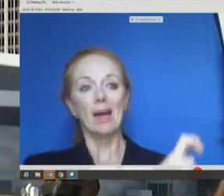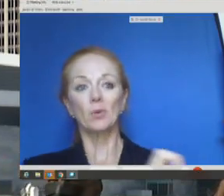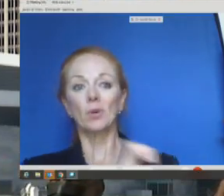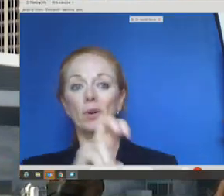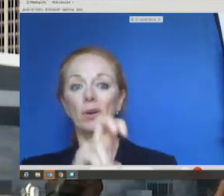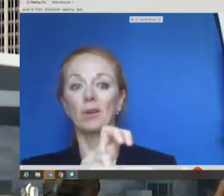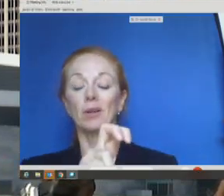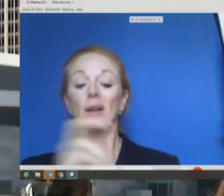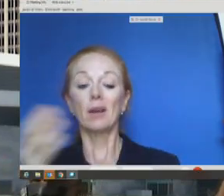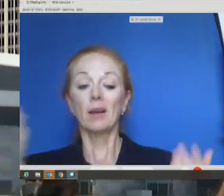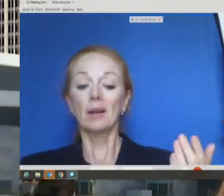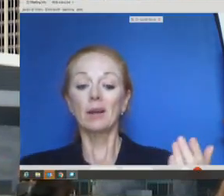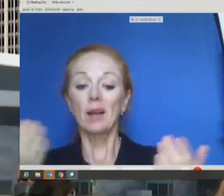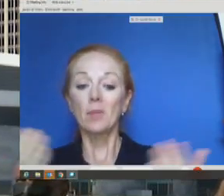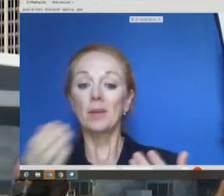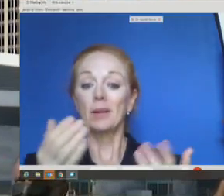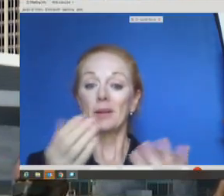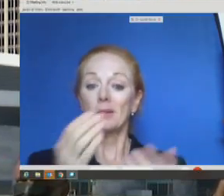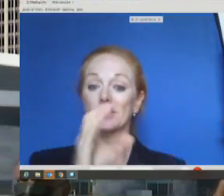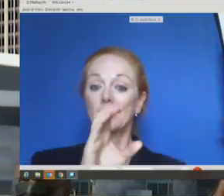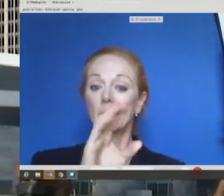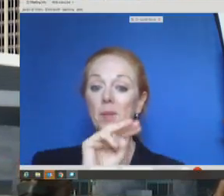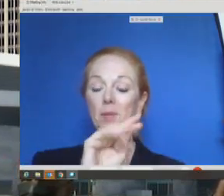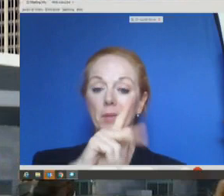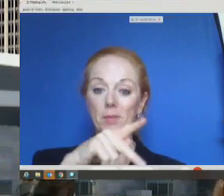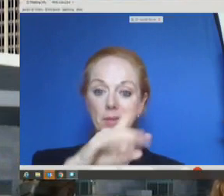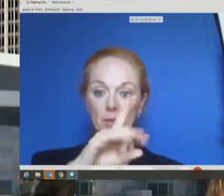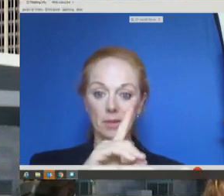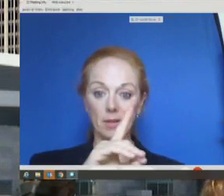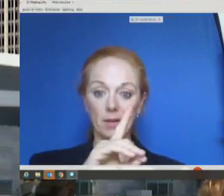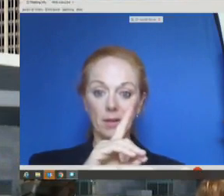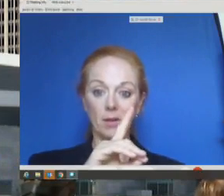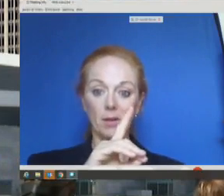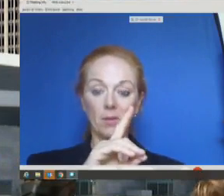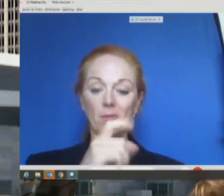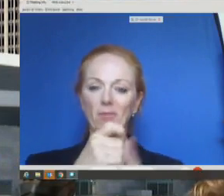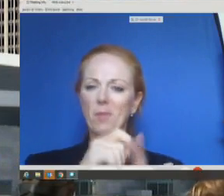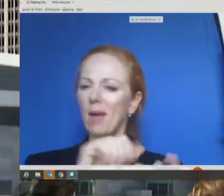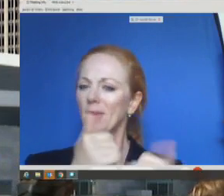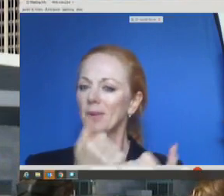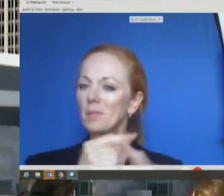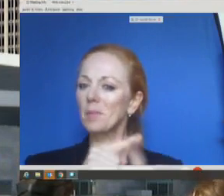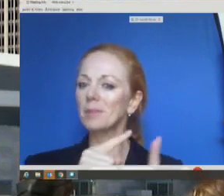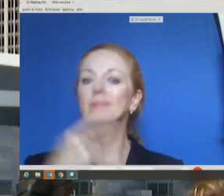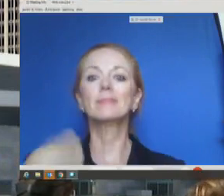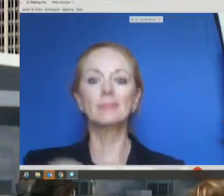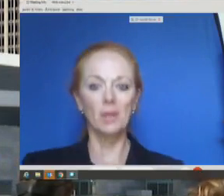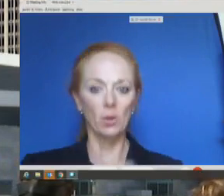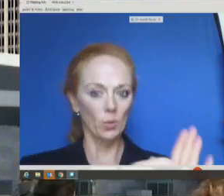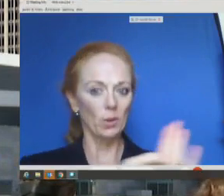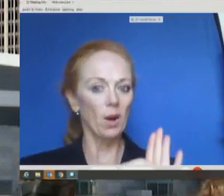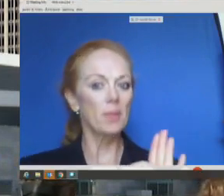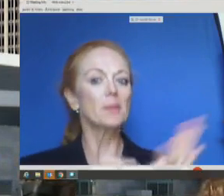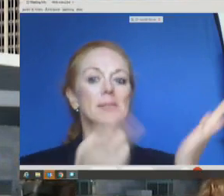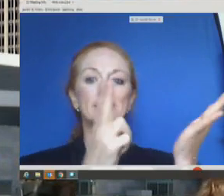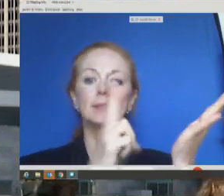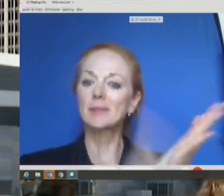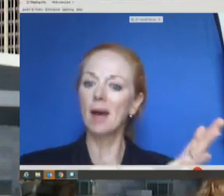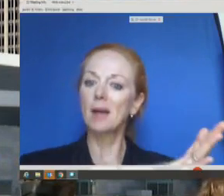officers with CMPD that are employed here who may have resigned in lieu of termination from another agency?